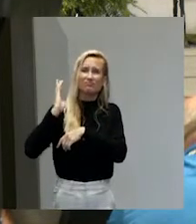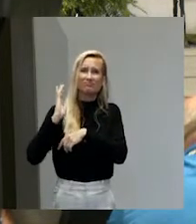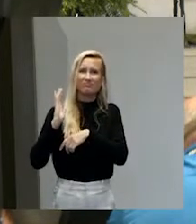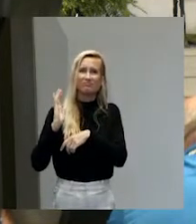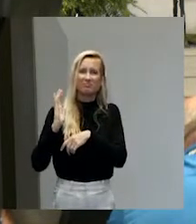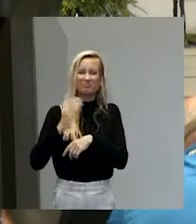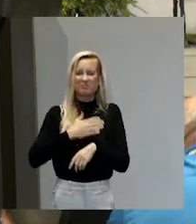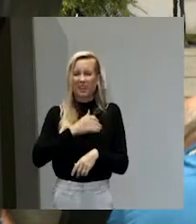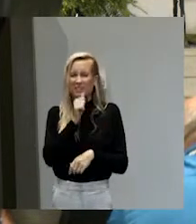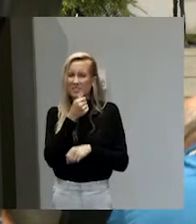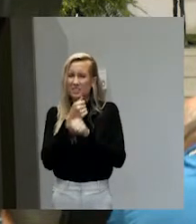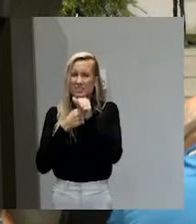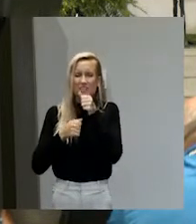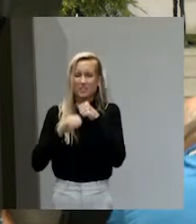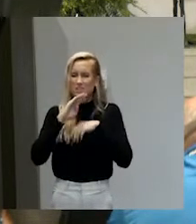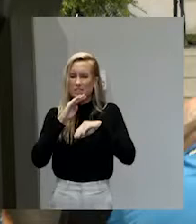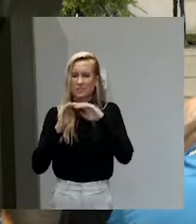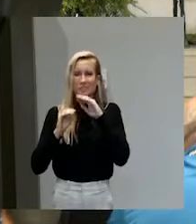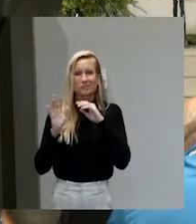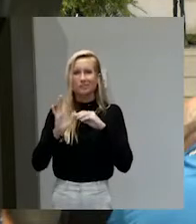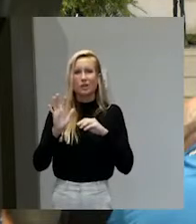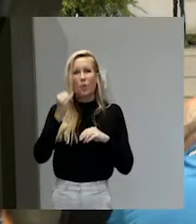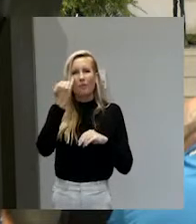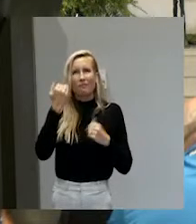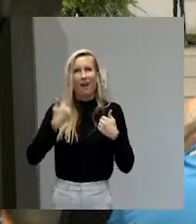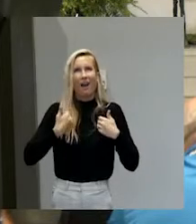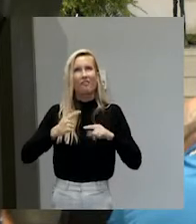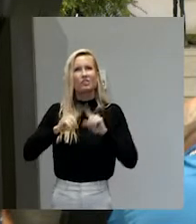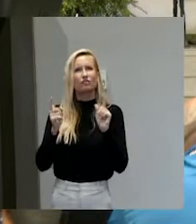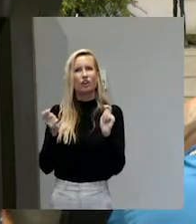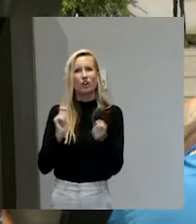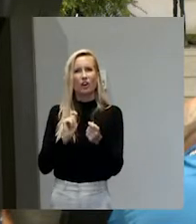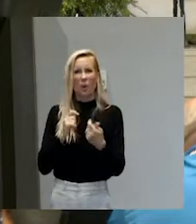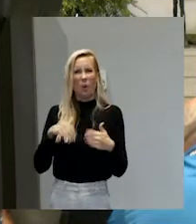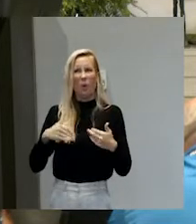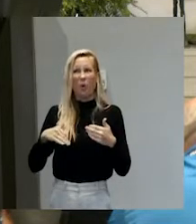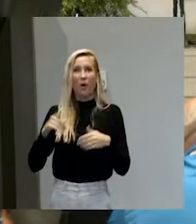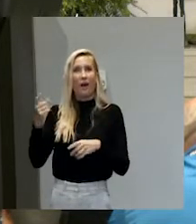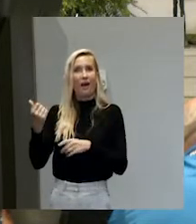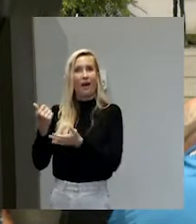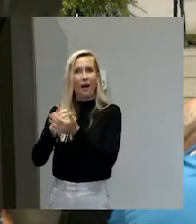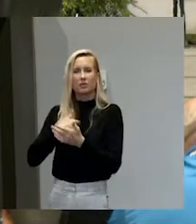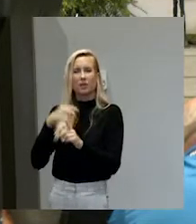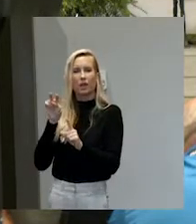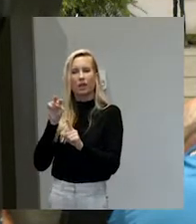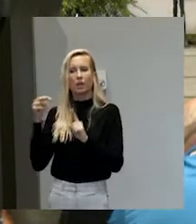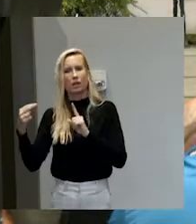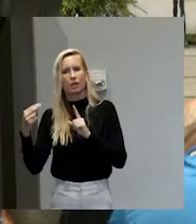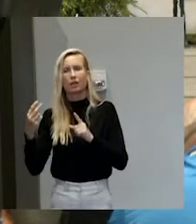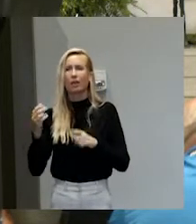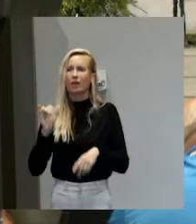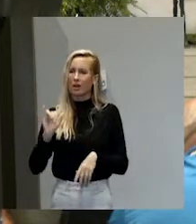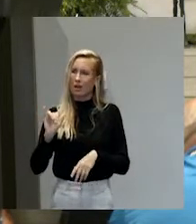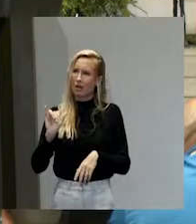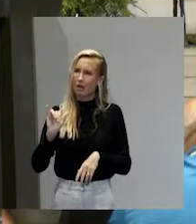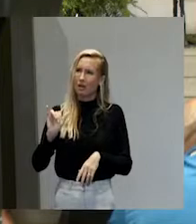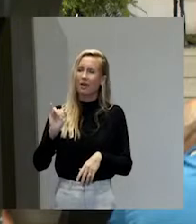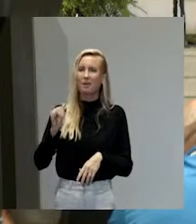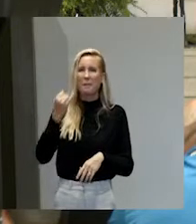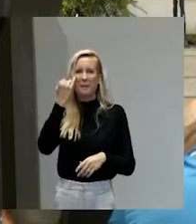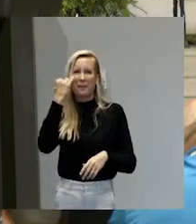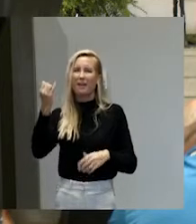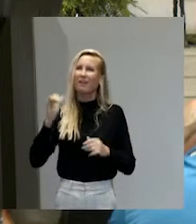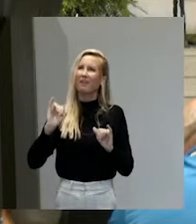right? And so there was a lot of parallels in terms of I understood what it felt like